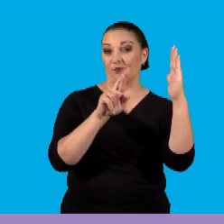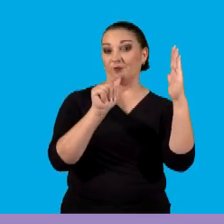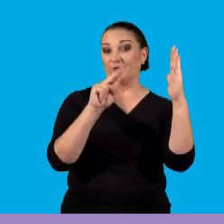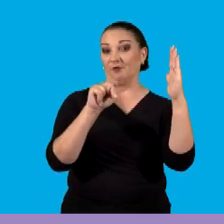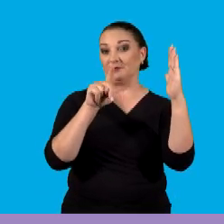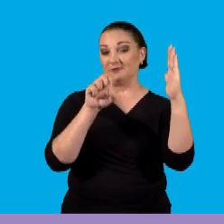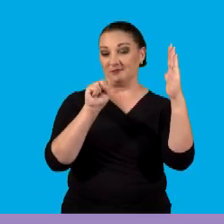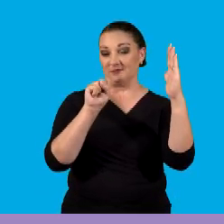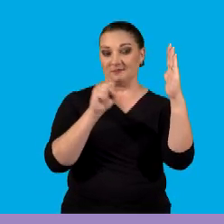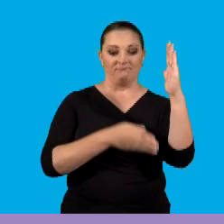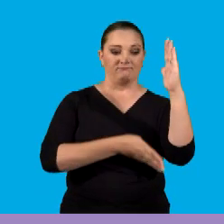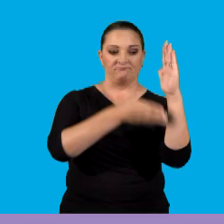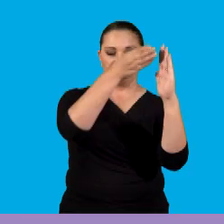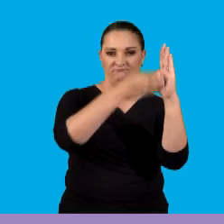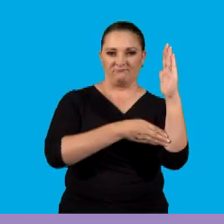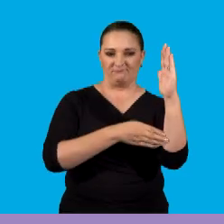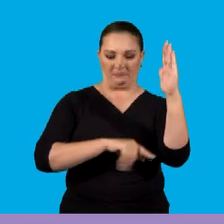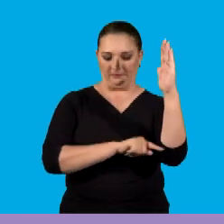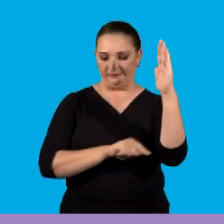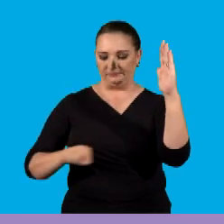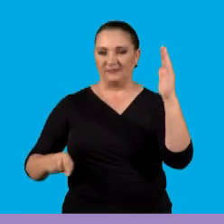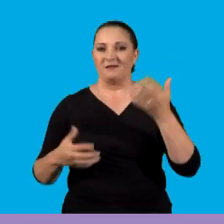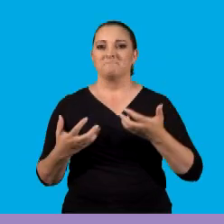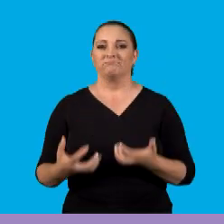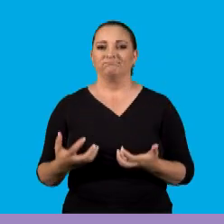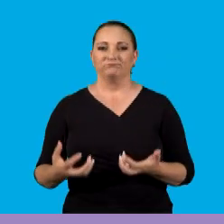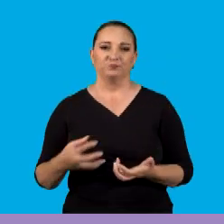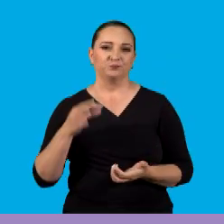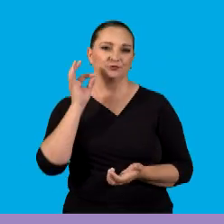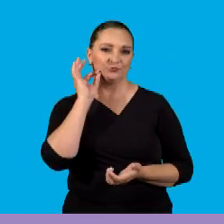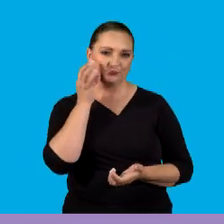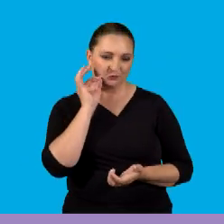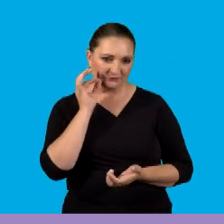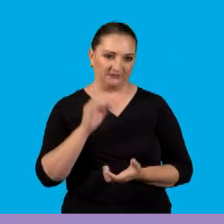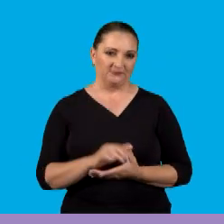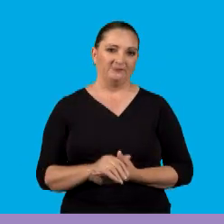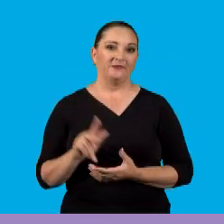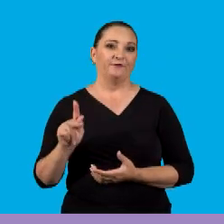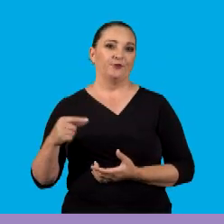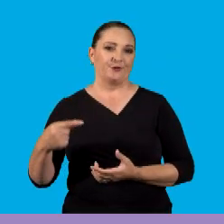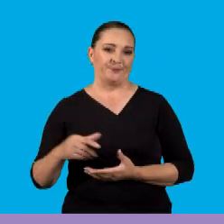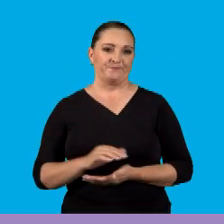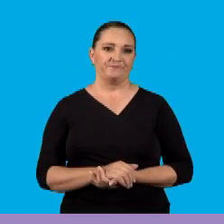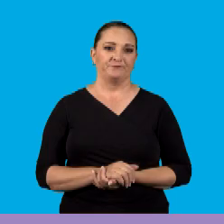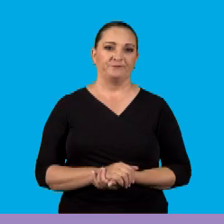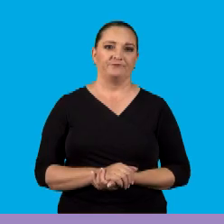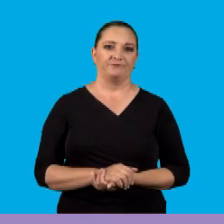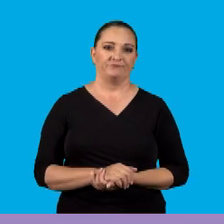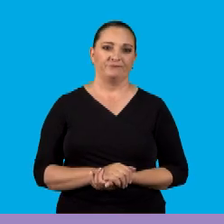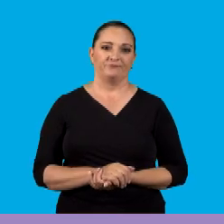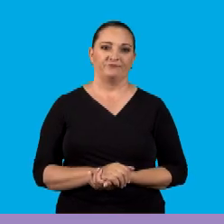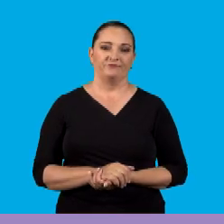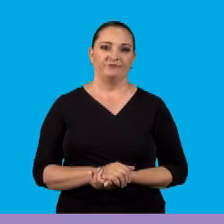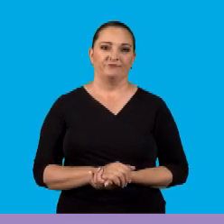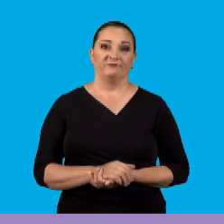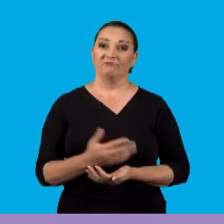on the horizontal axis, we have the mass of sweets, and that is in kilograms. Now, when we're looking